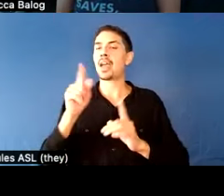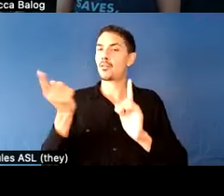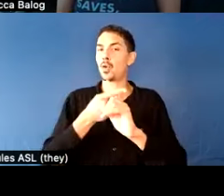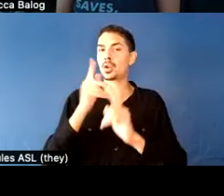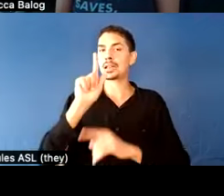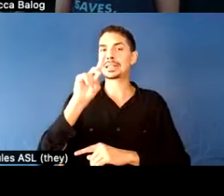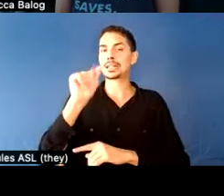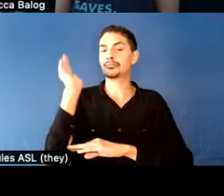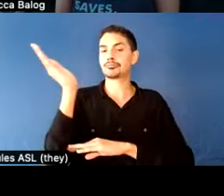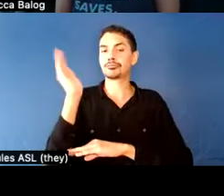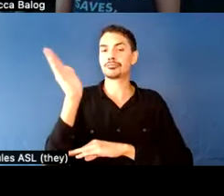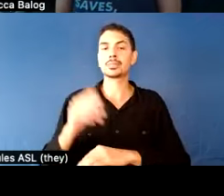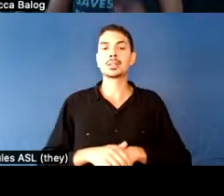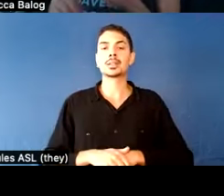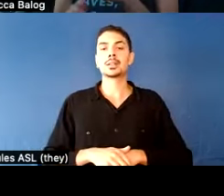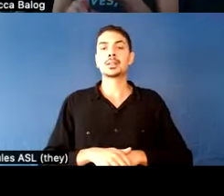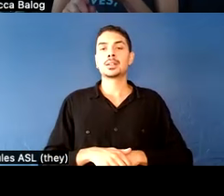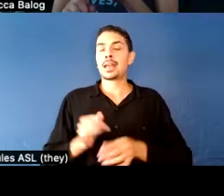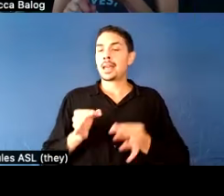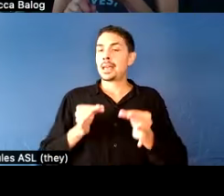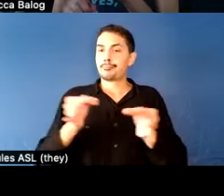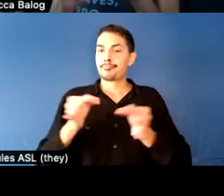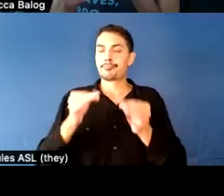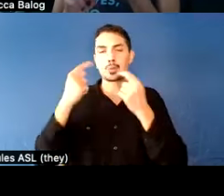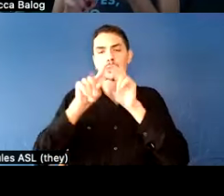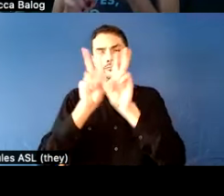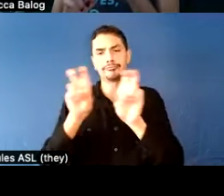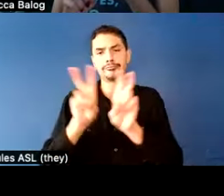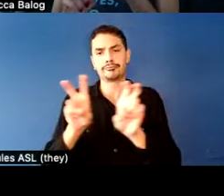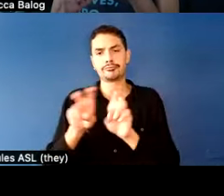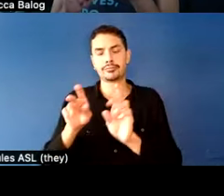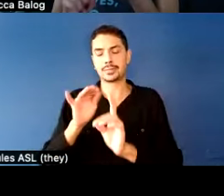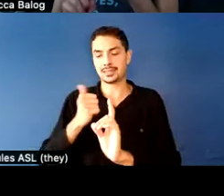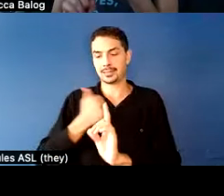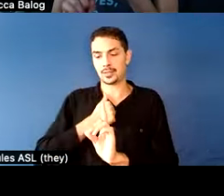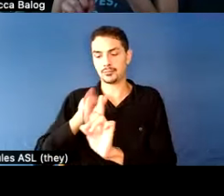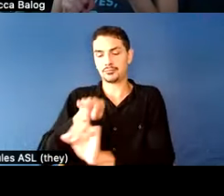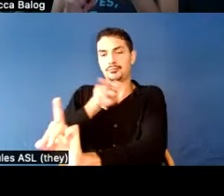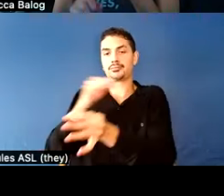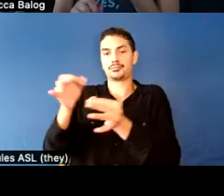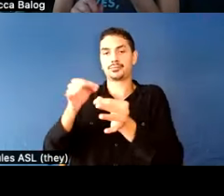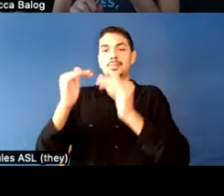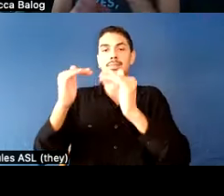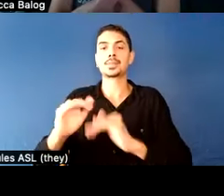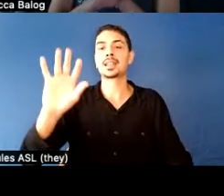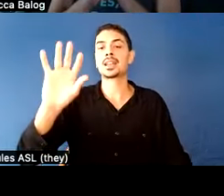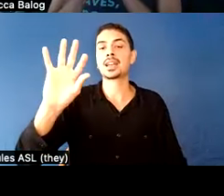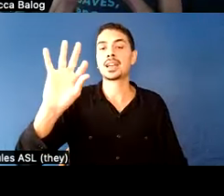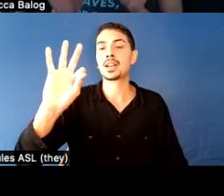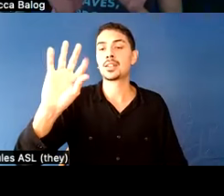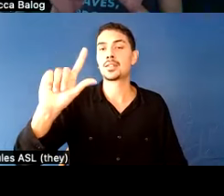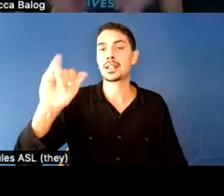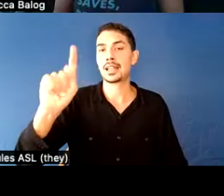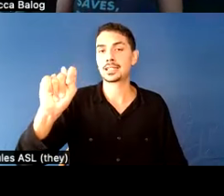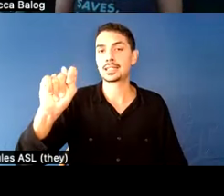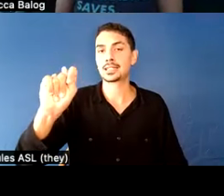one, flight. Fight, flight, fawn, or freeze. All of